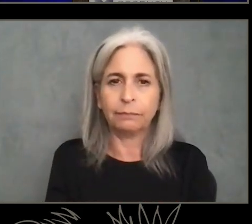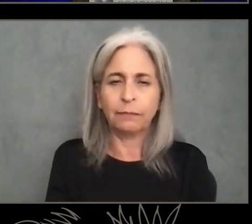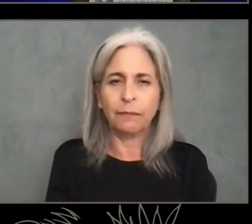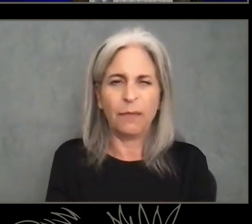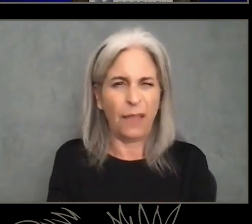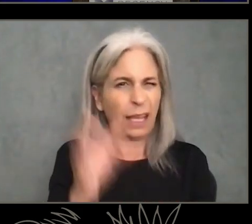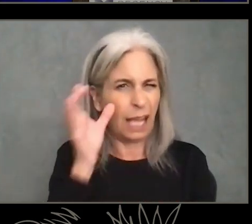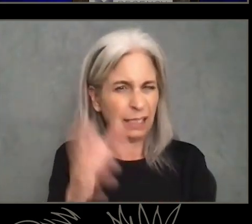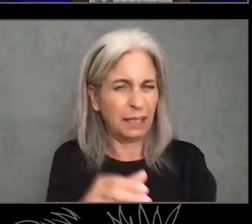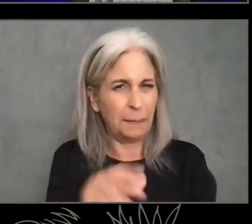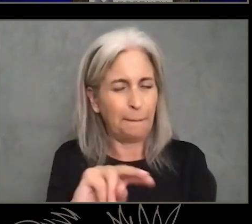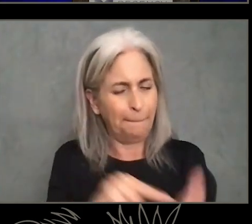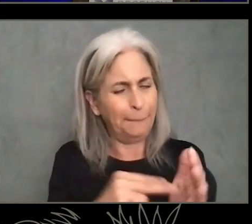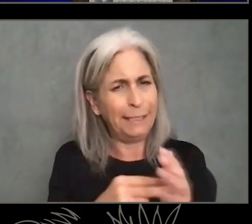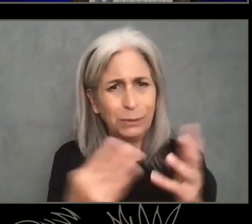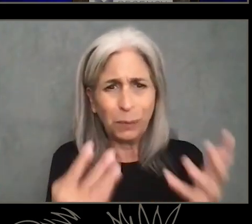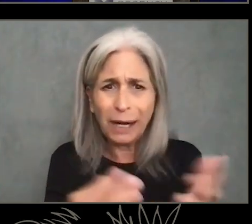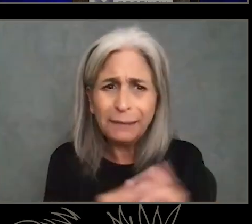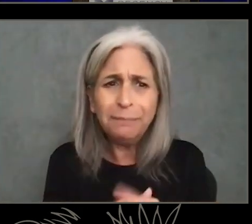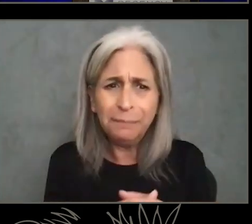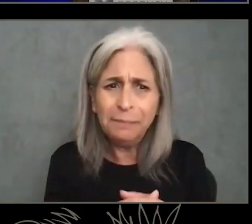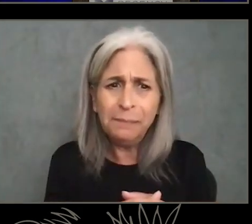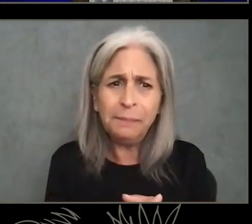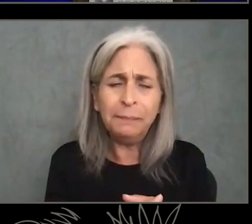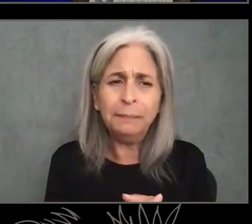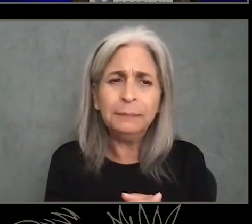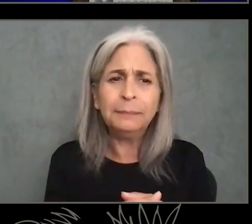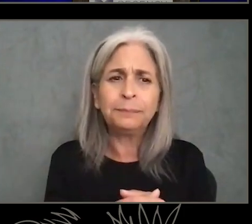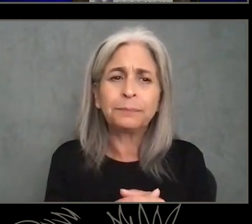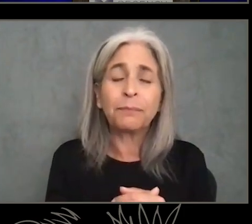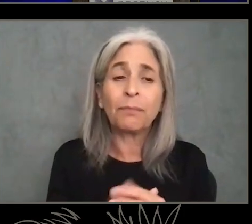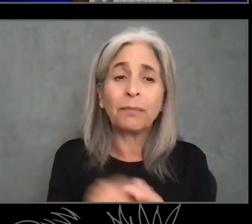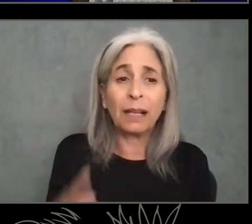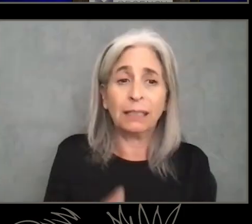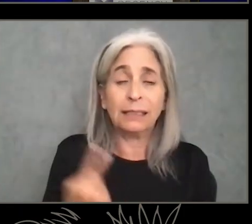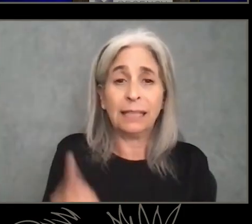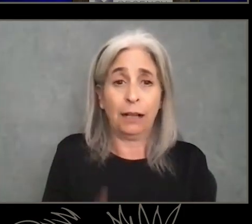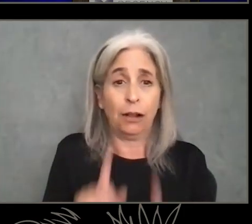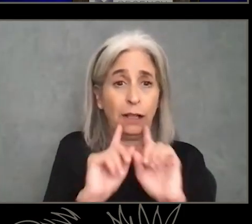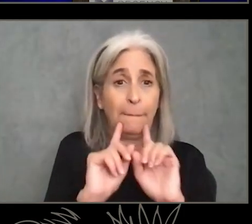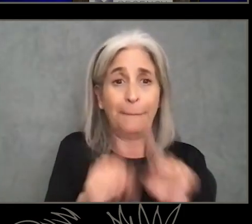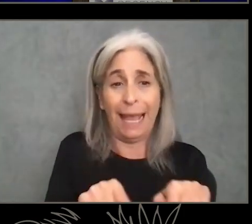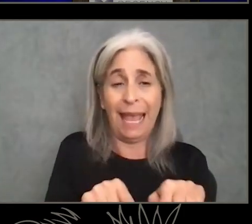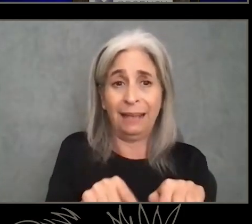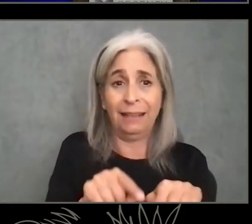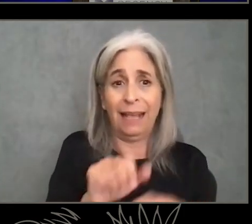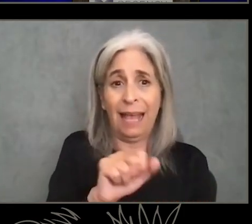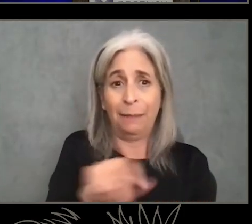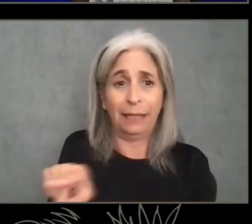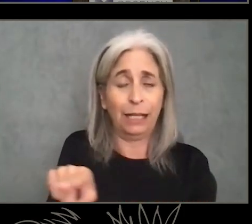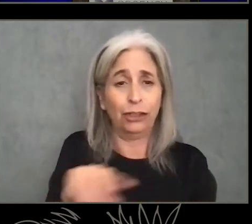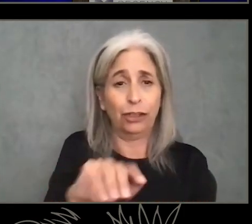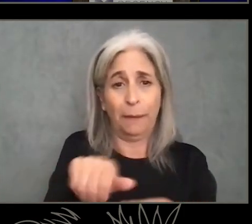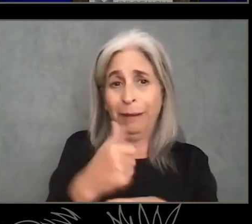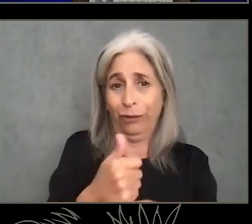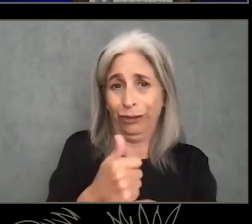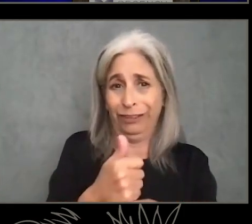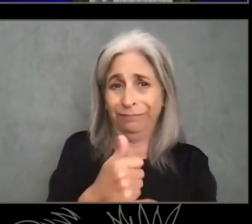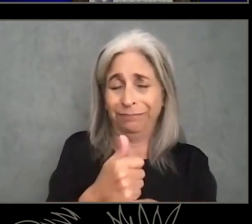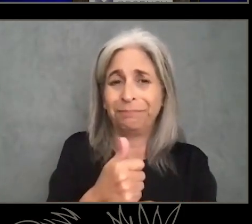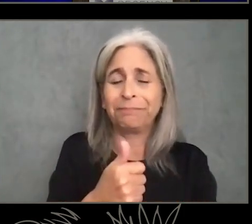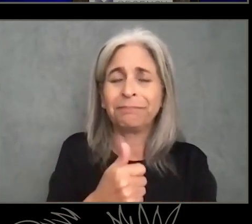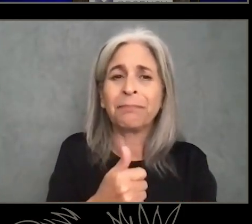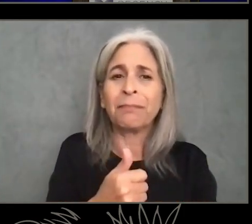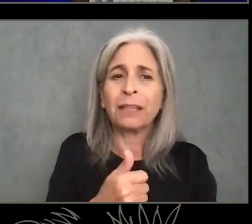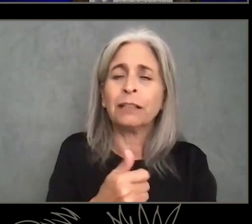And what that came up with, or what came out of that, was a single command for an application build.